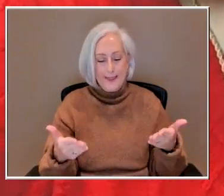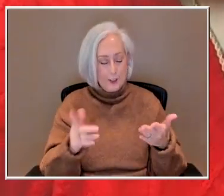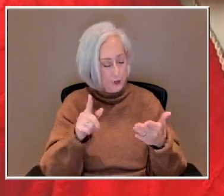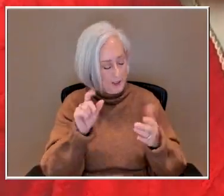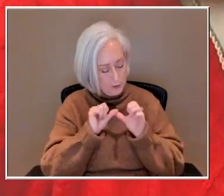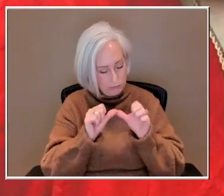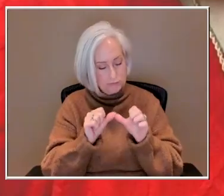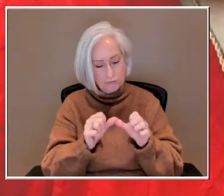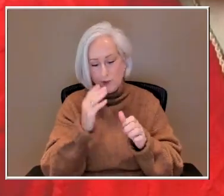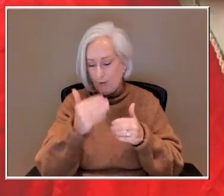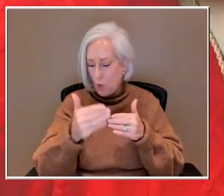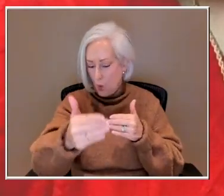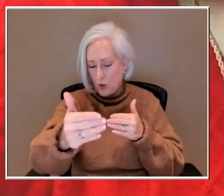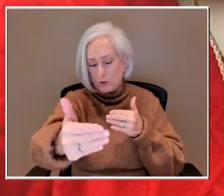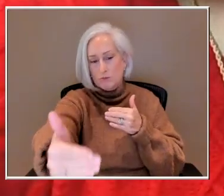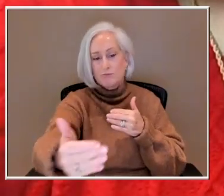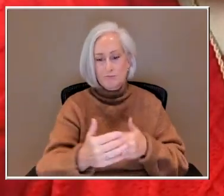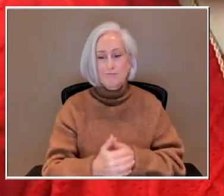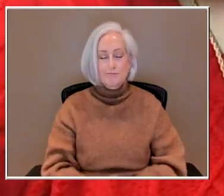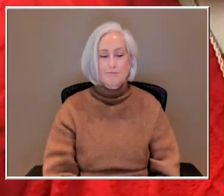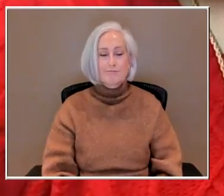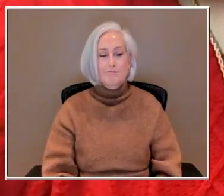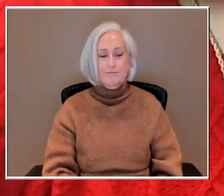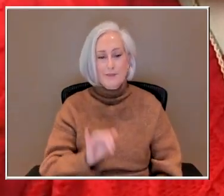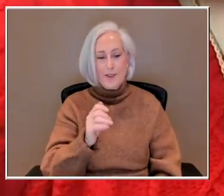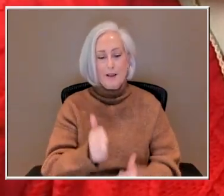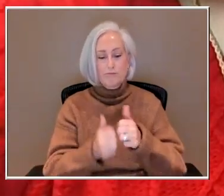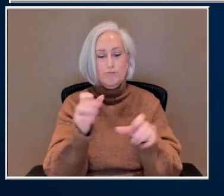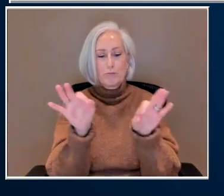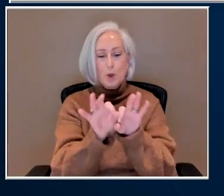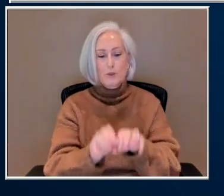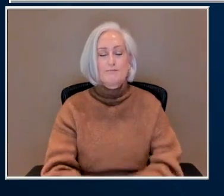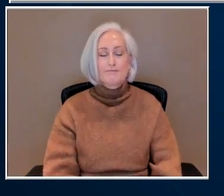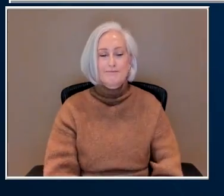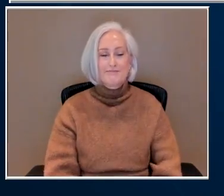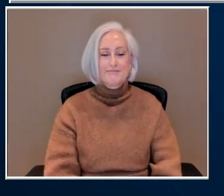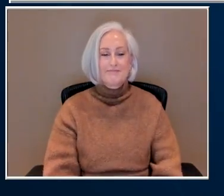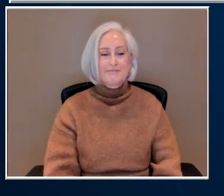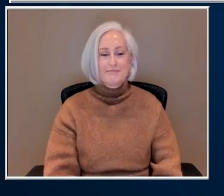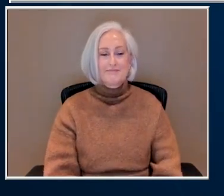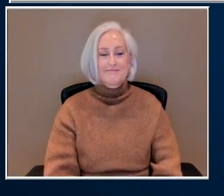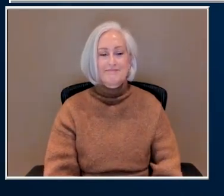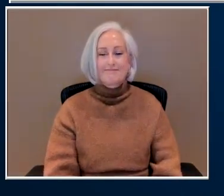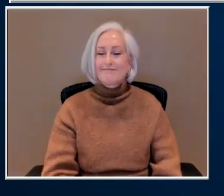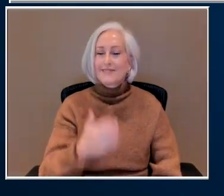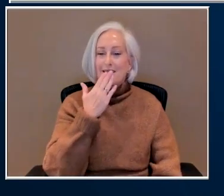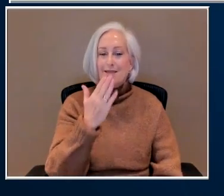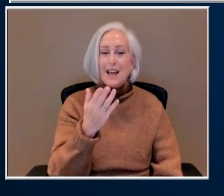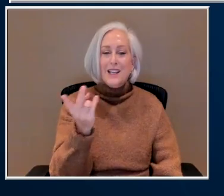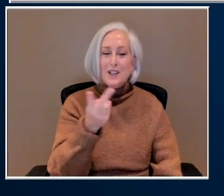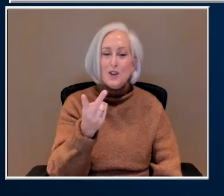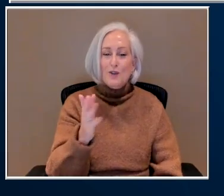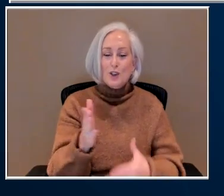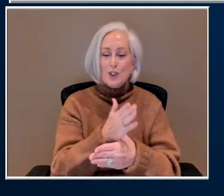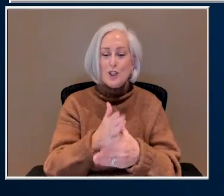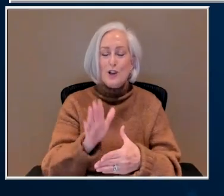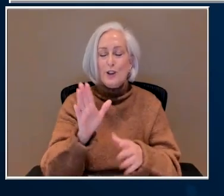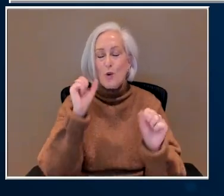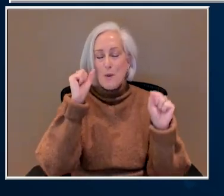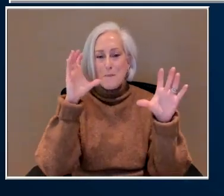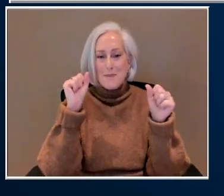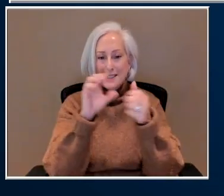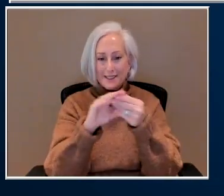always and keep pushing forward is the biggest thing. Well, we just thank you both for sharing this incredible story, and